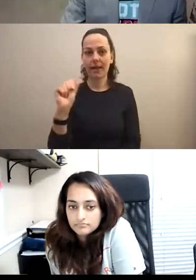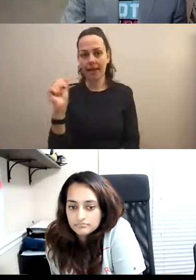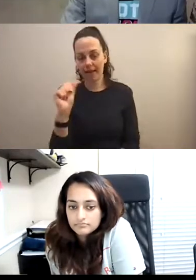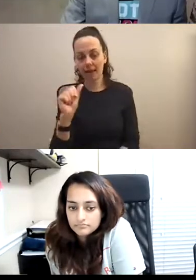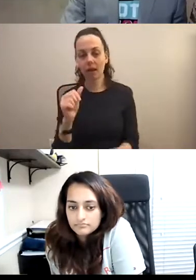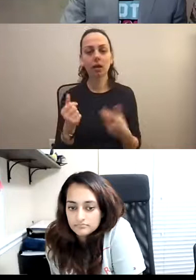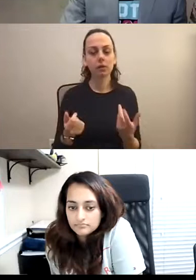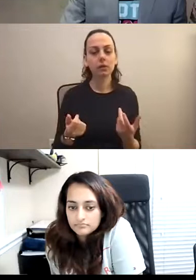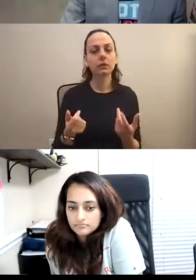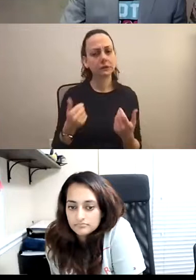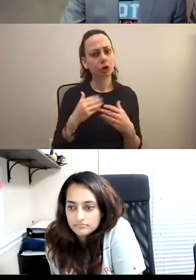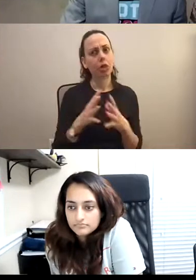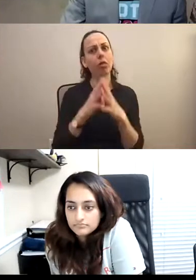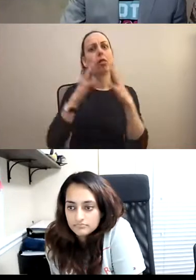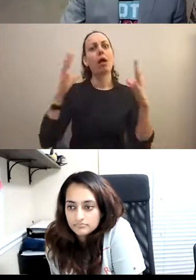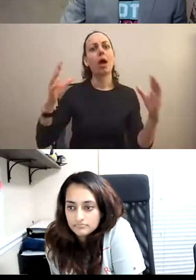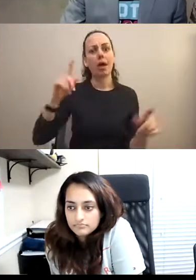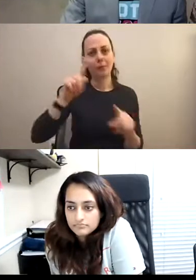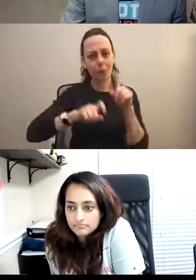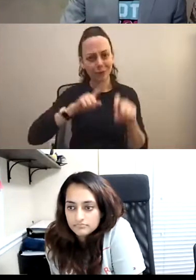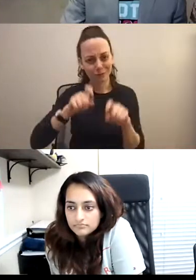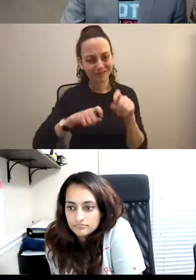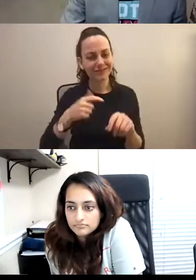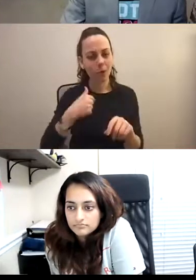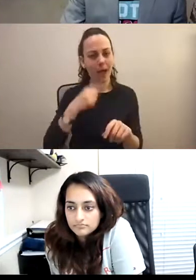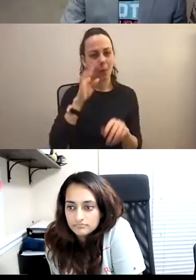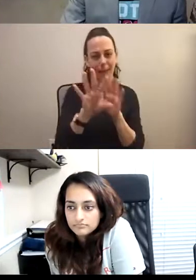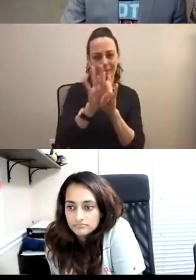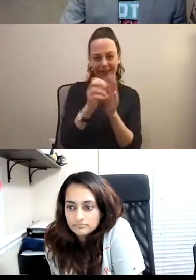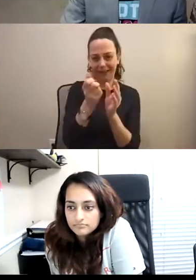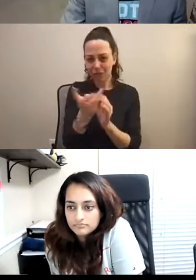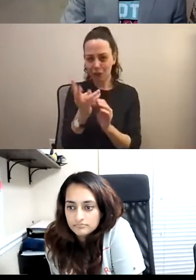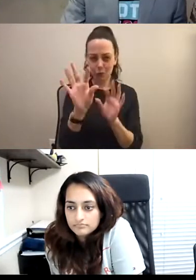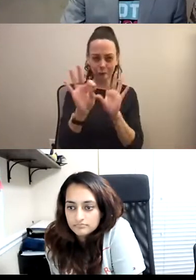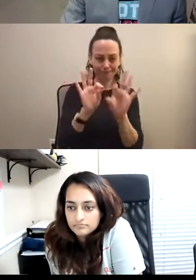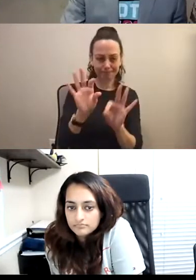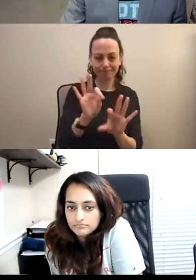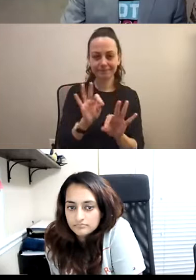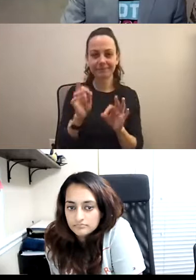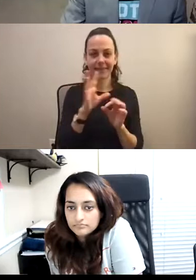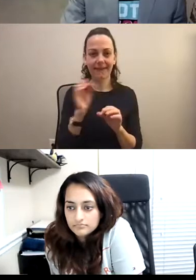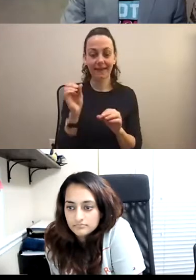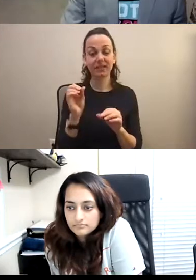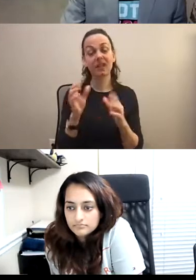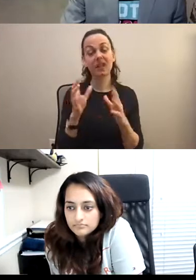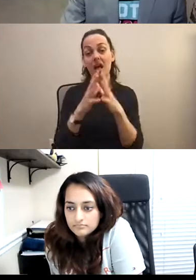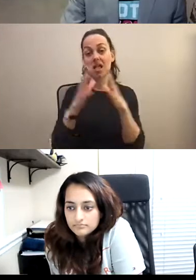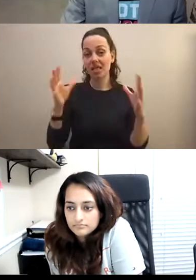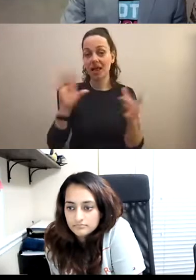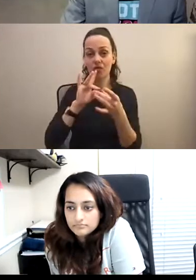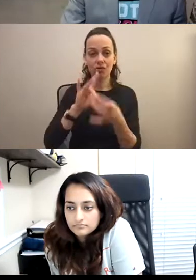kind of a lot. So I'm gonna choose a few, and a lot of it has to